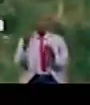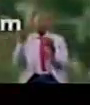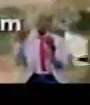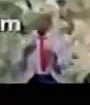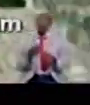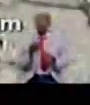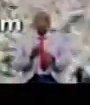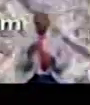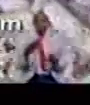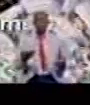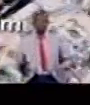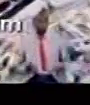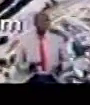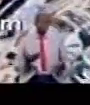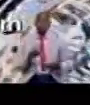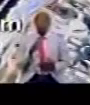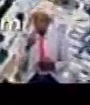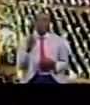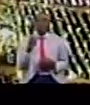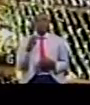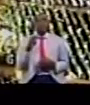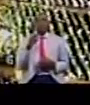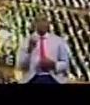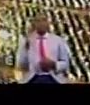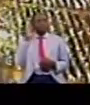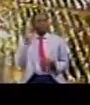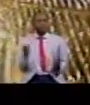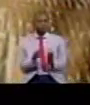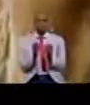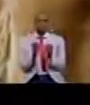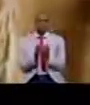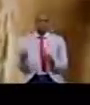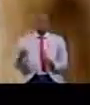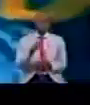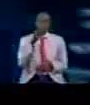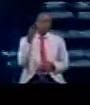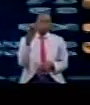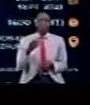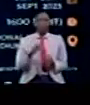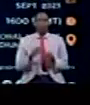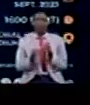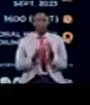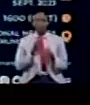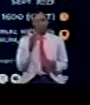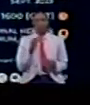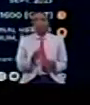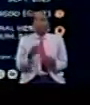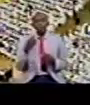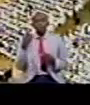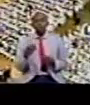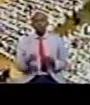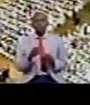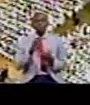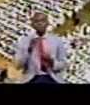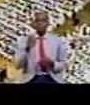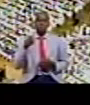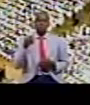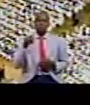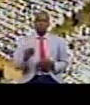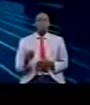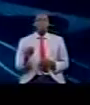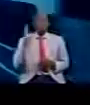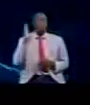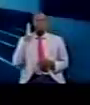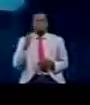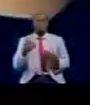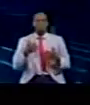is standing apart from the proposal you have brought us together, Lord, we pray that your spirit will go